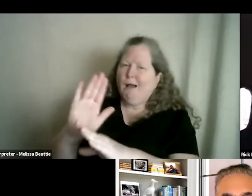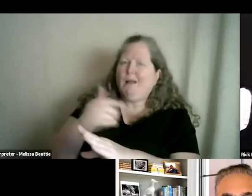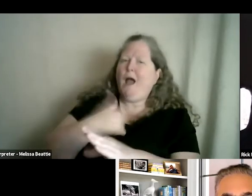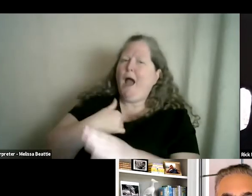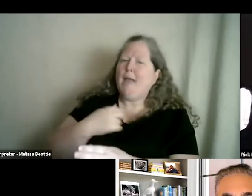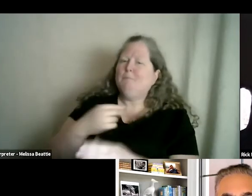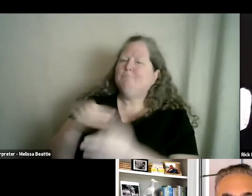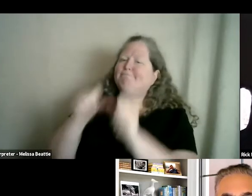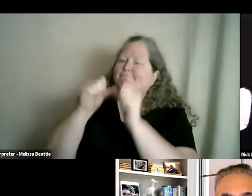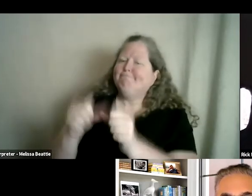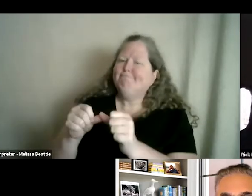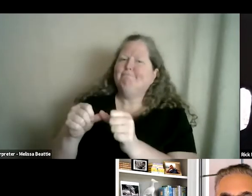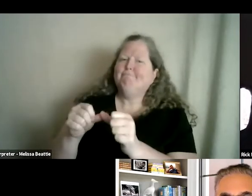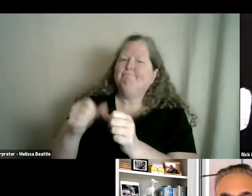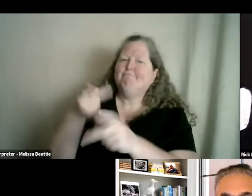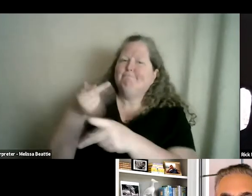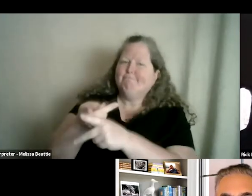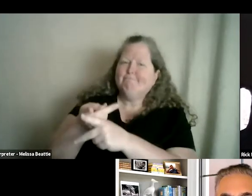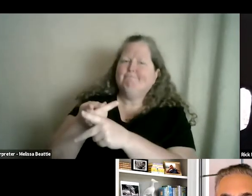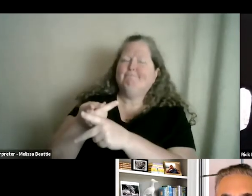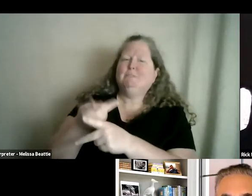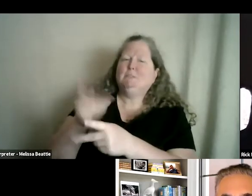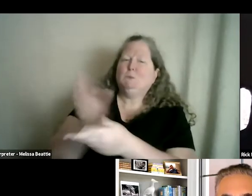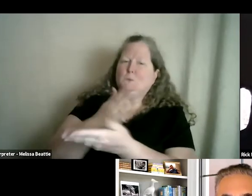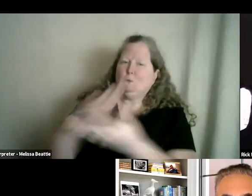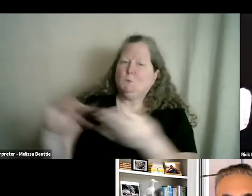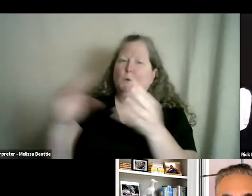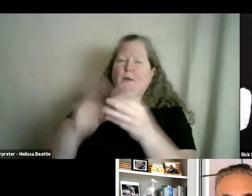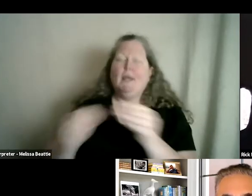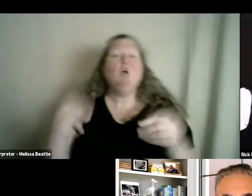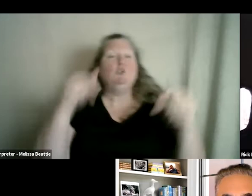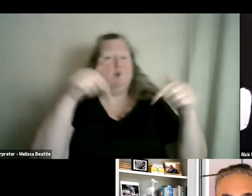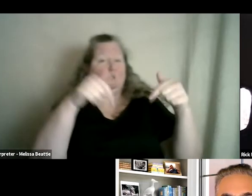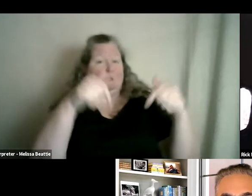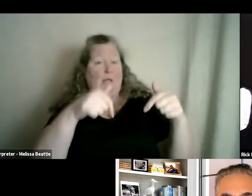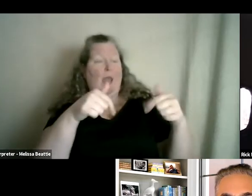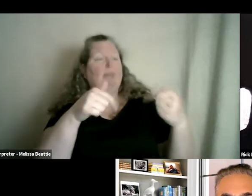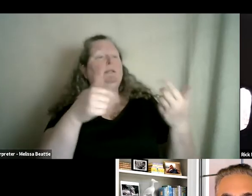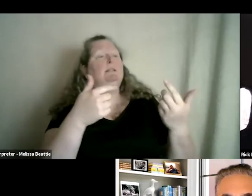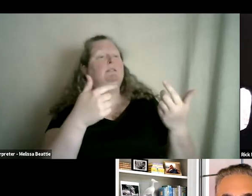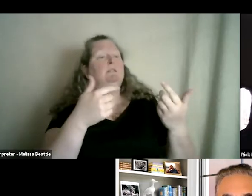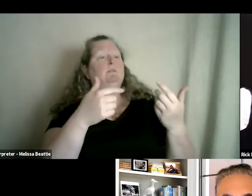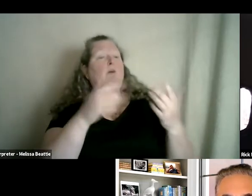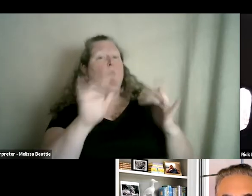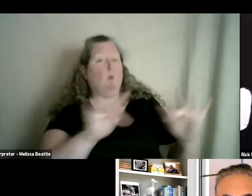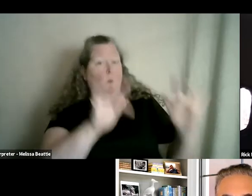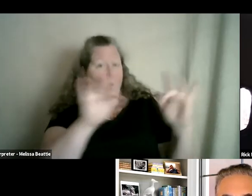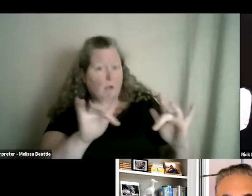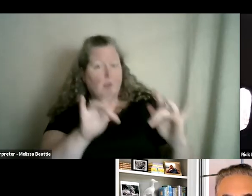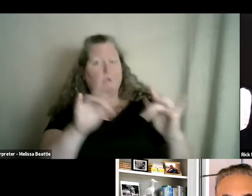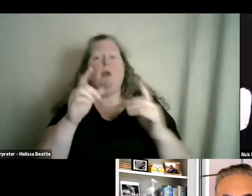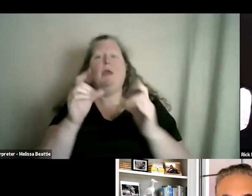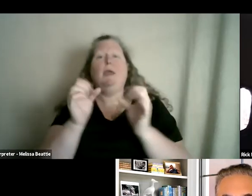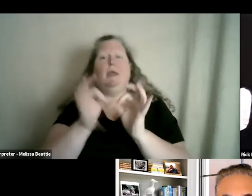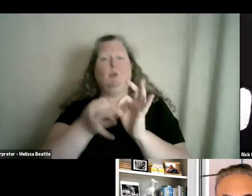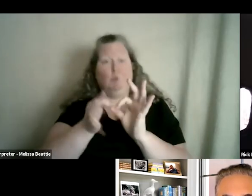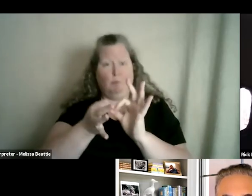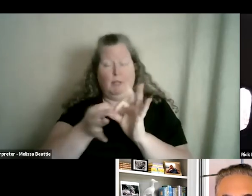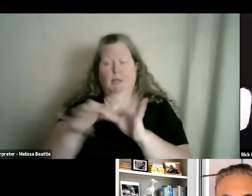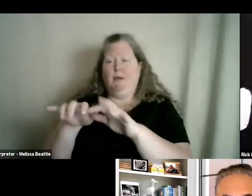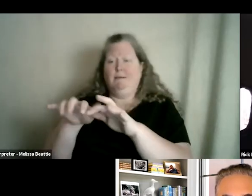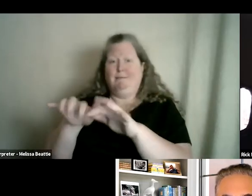Zoom class tonight is being interpreted, captioned, and recorded. So I would ask that you please mute yourselves and remind you that if you don't need